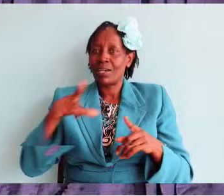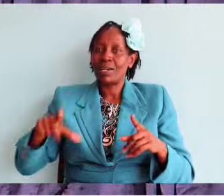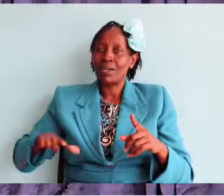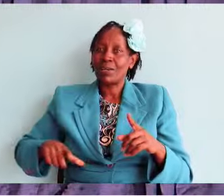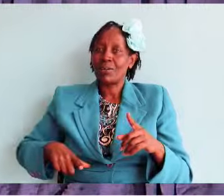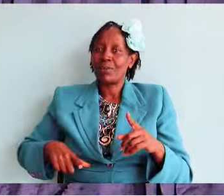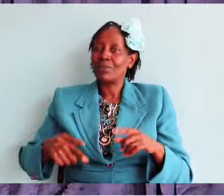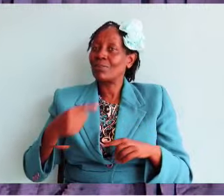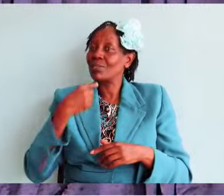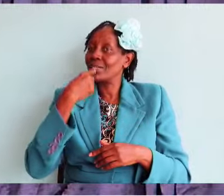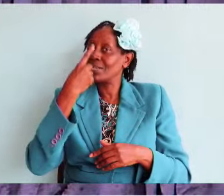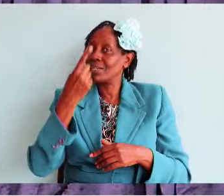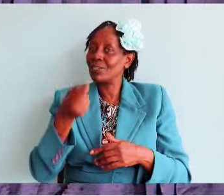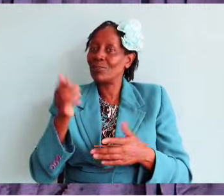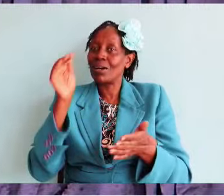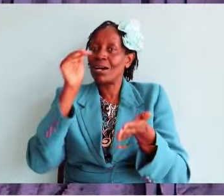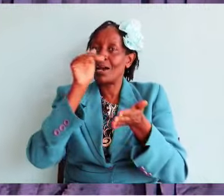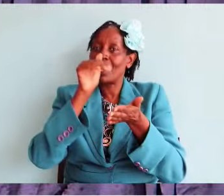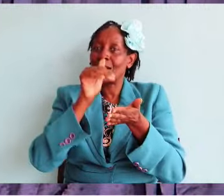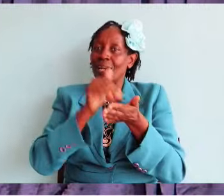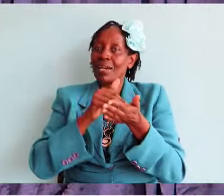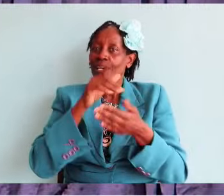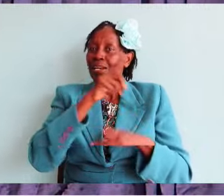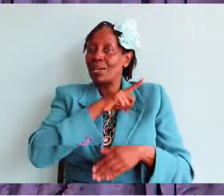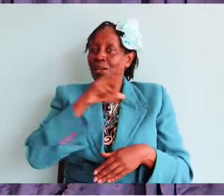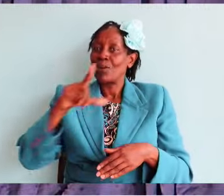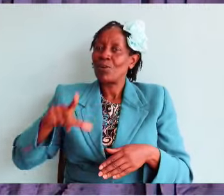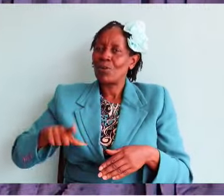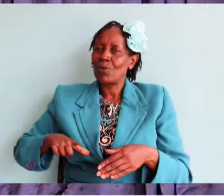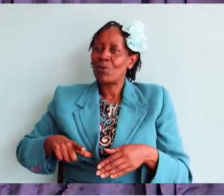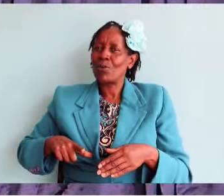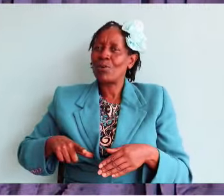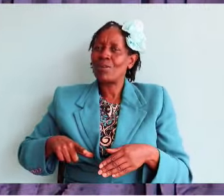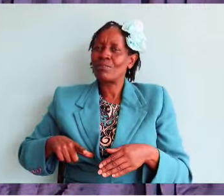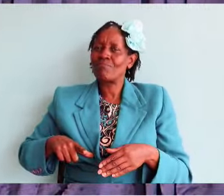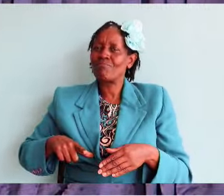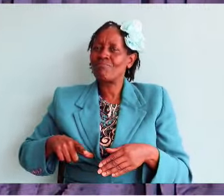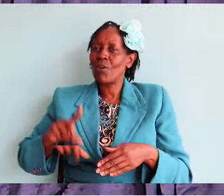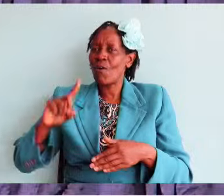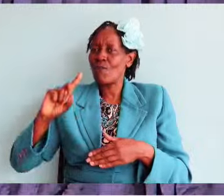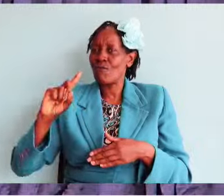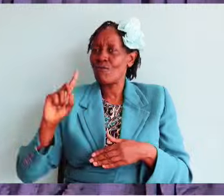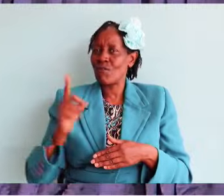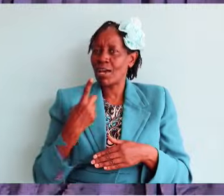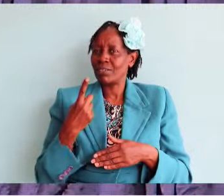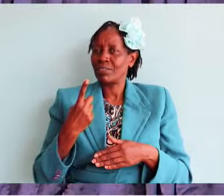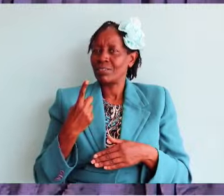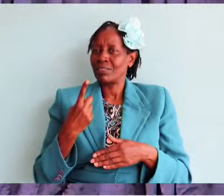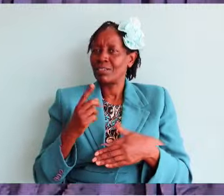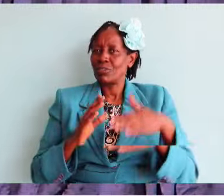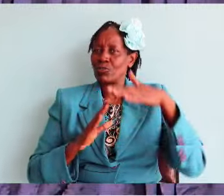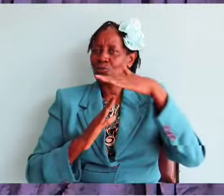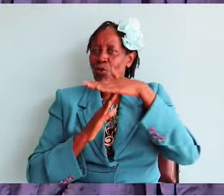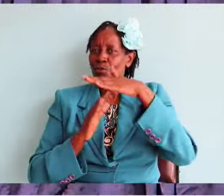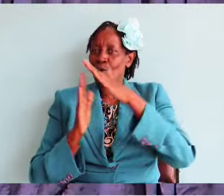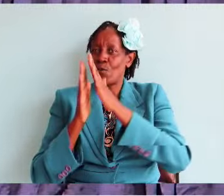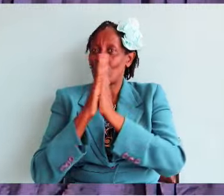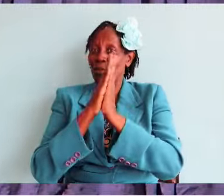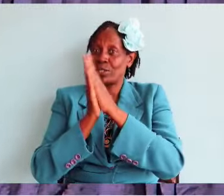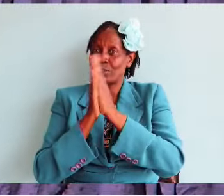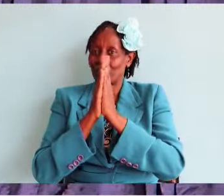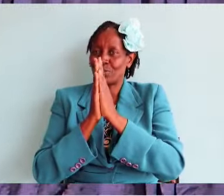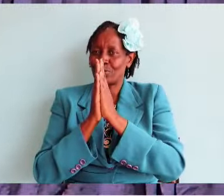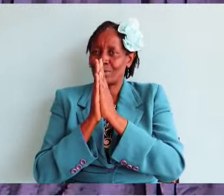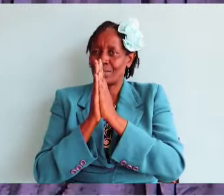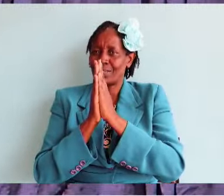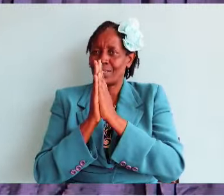tell you again that the Lord is the main character of the story. At the end of the story, the